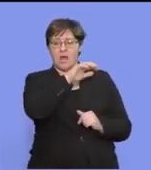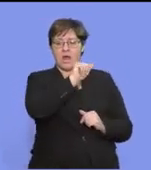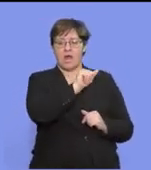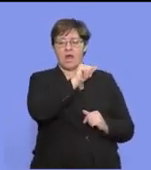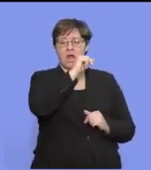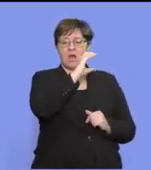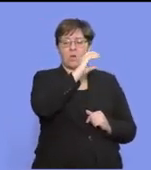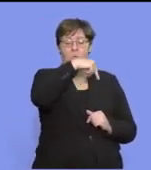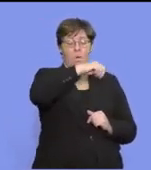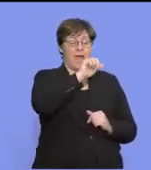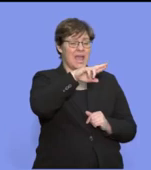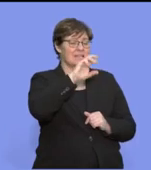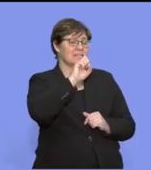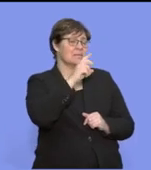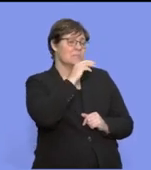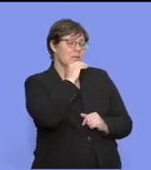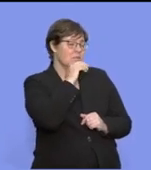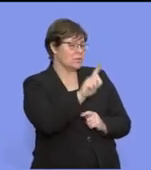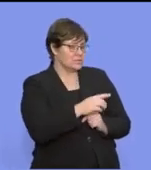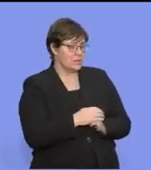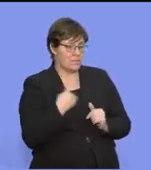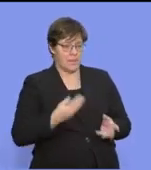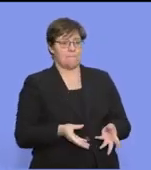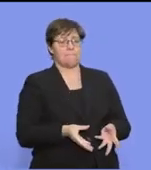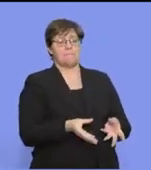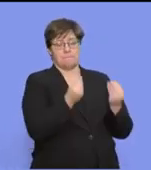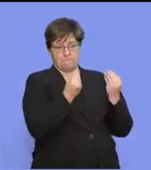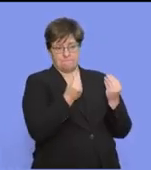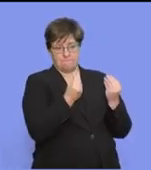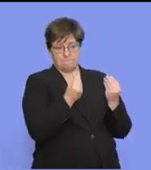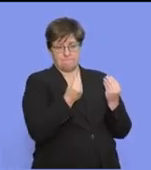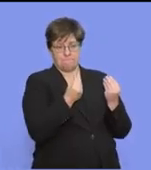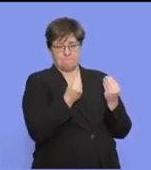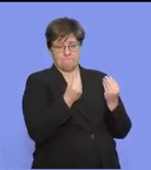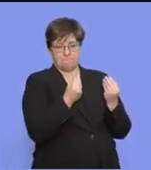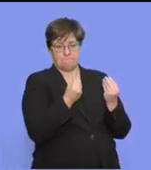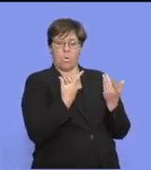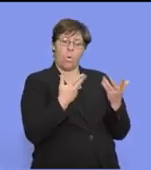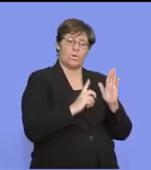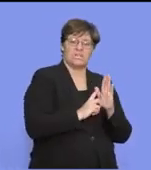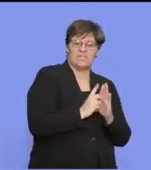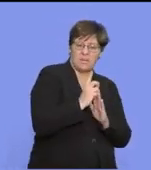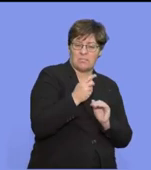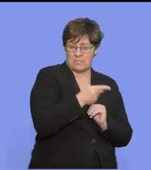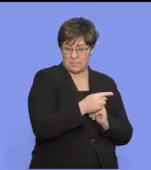acquired mean? Acquired means that we get this or develop